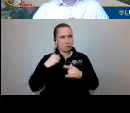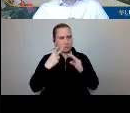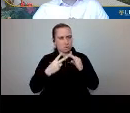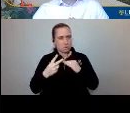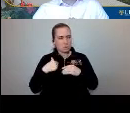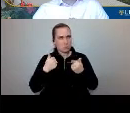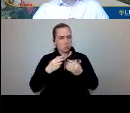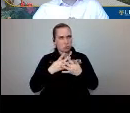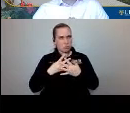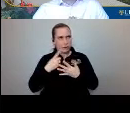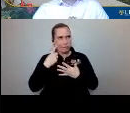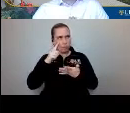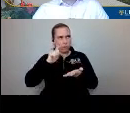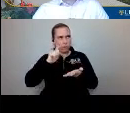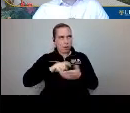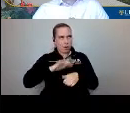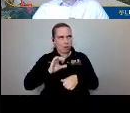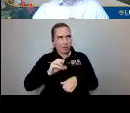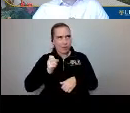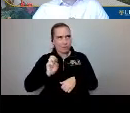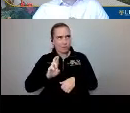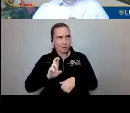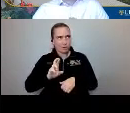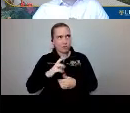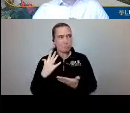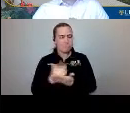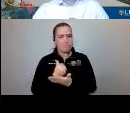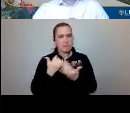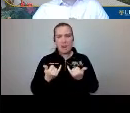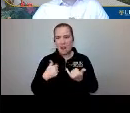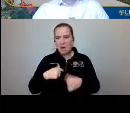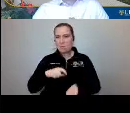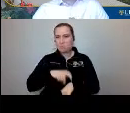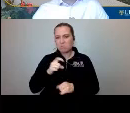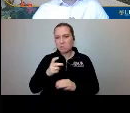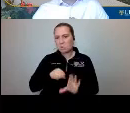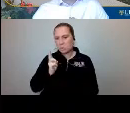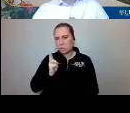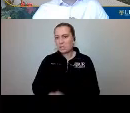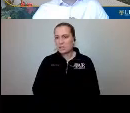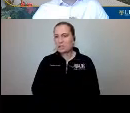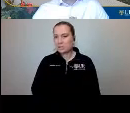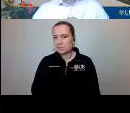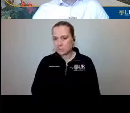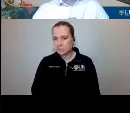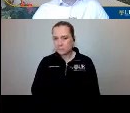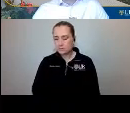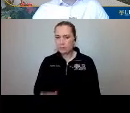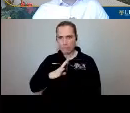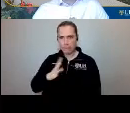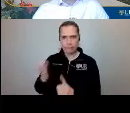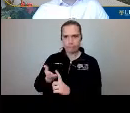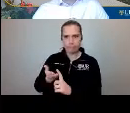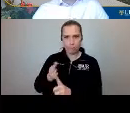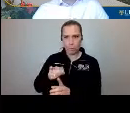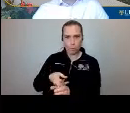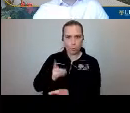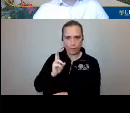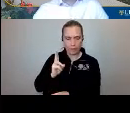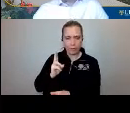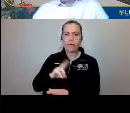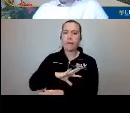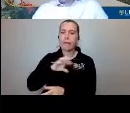identify early cancers. This is a great time to potentially intervene and make an opportunity for smoking